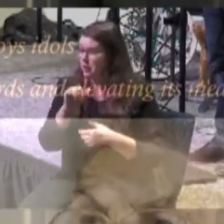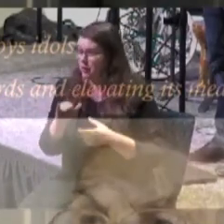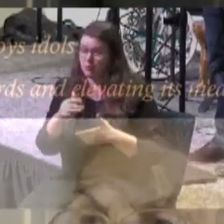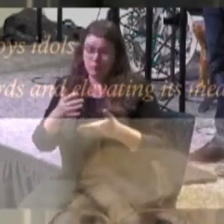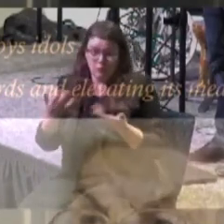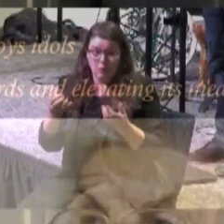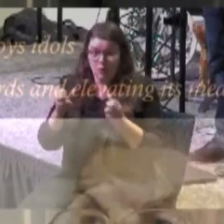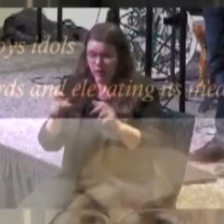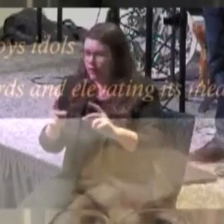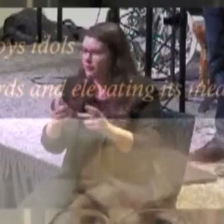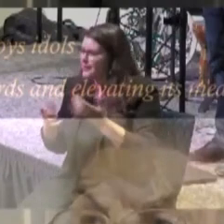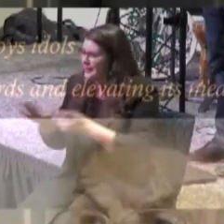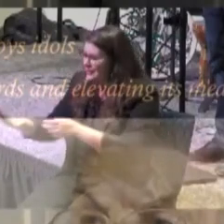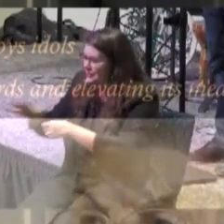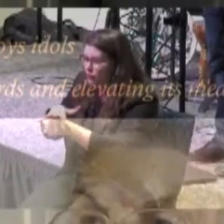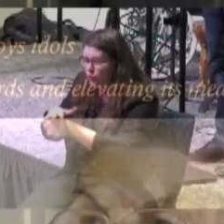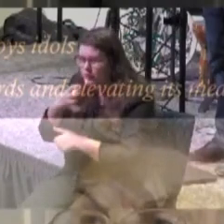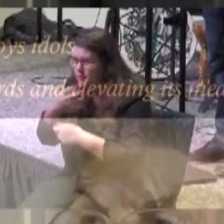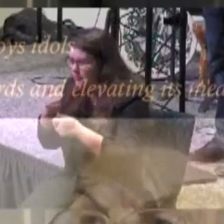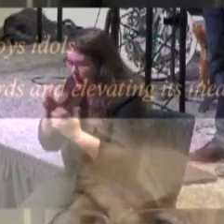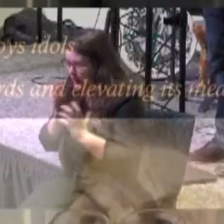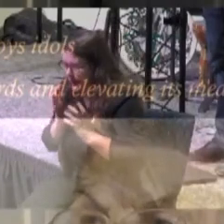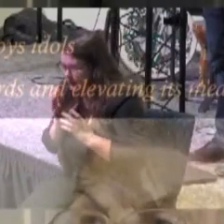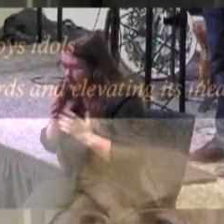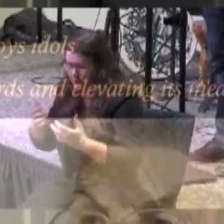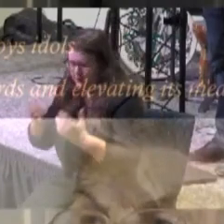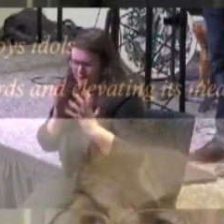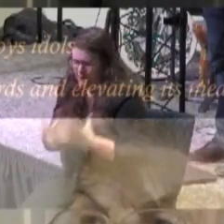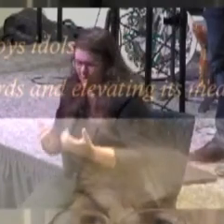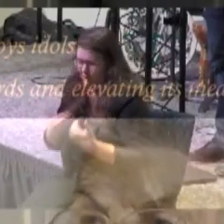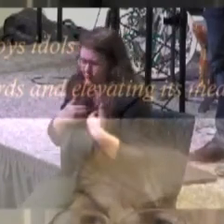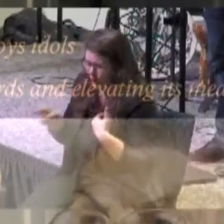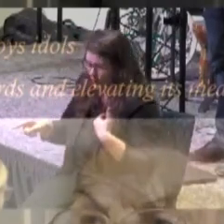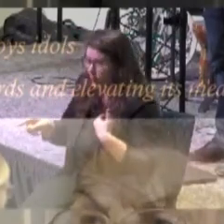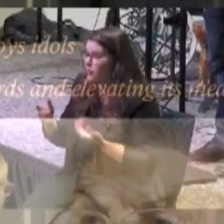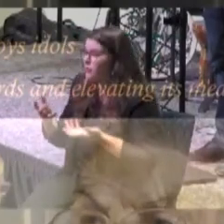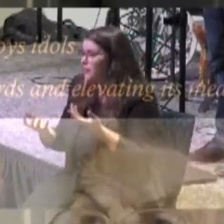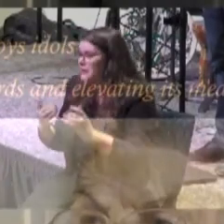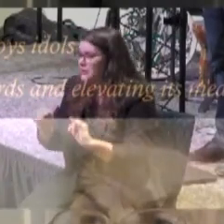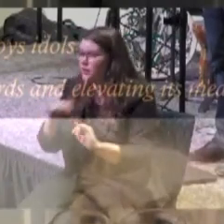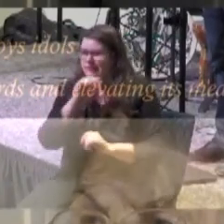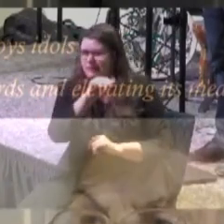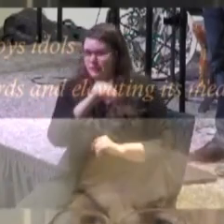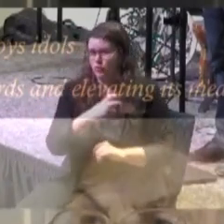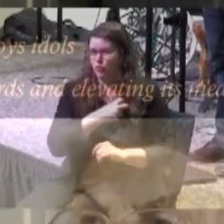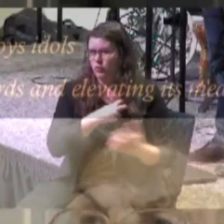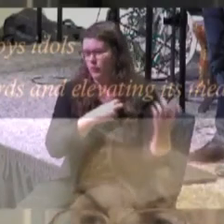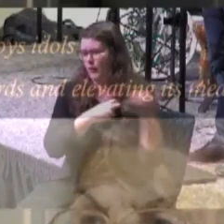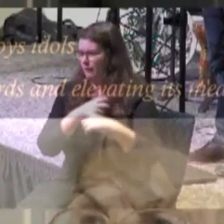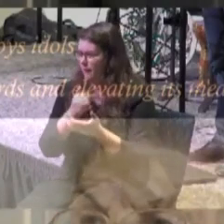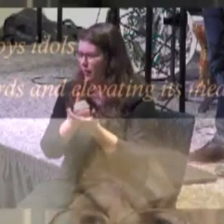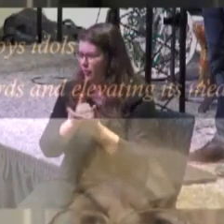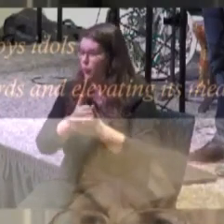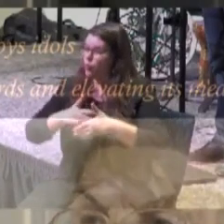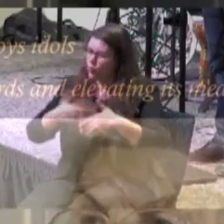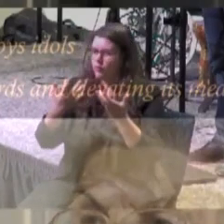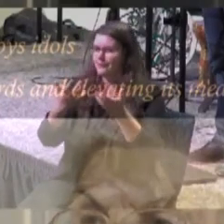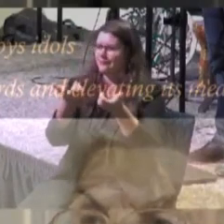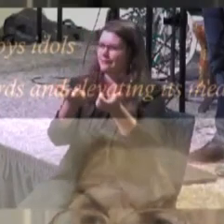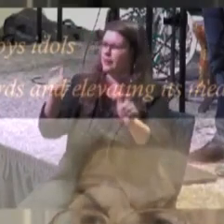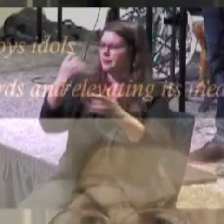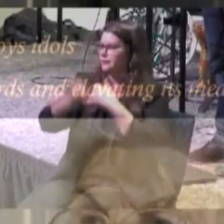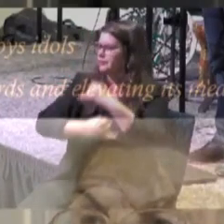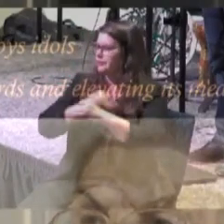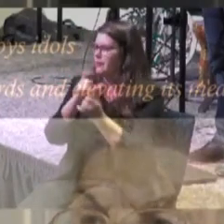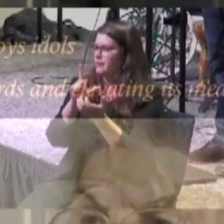some foreigners with specific expertise or representing international Bible publishers. If loyalty and